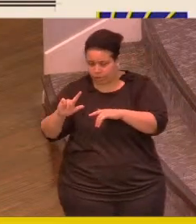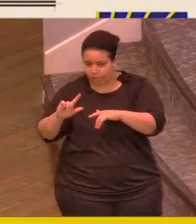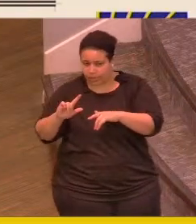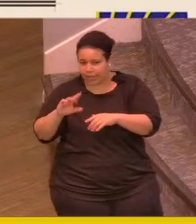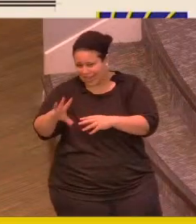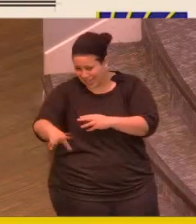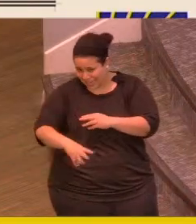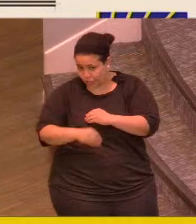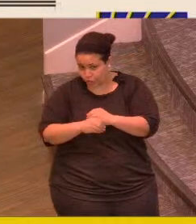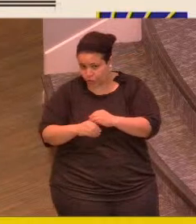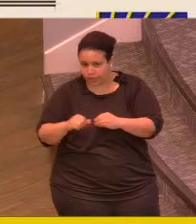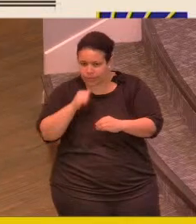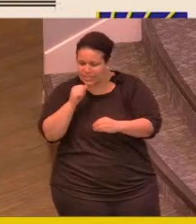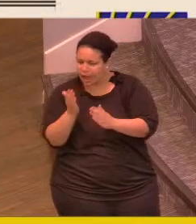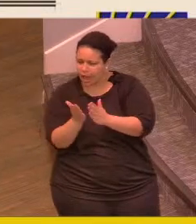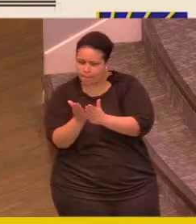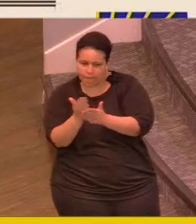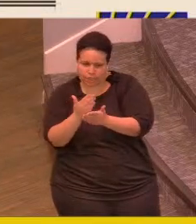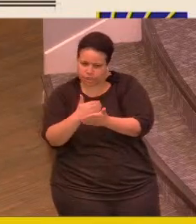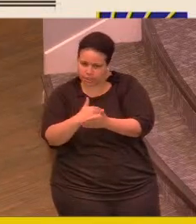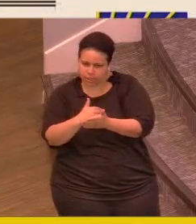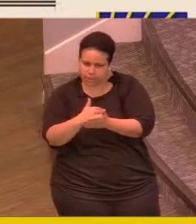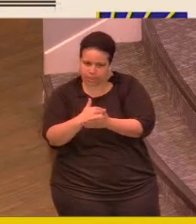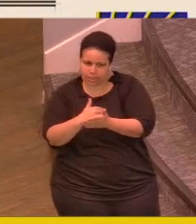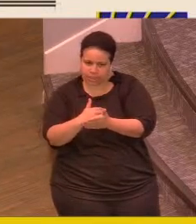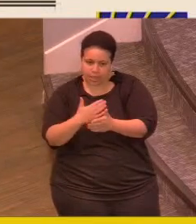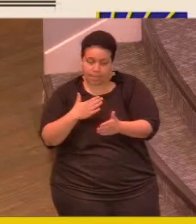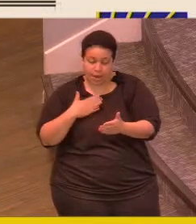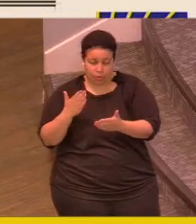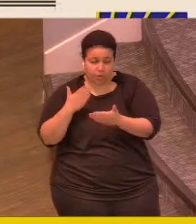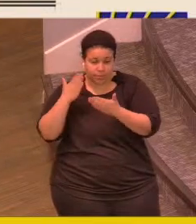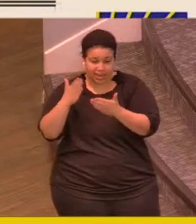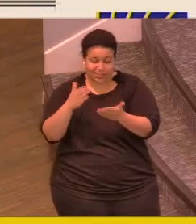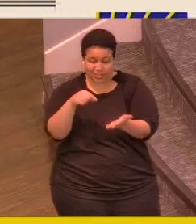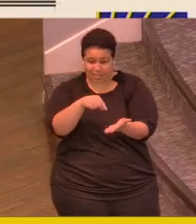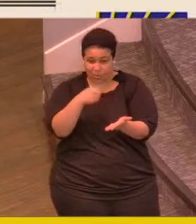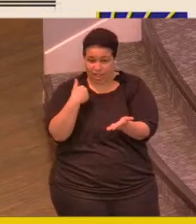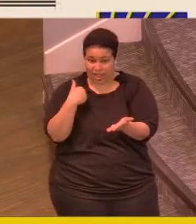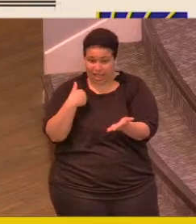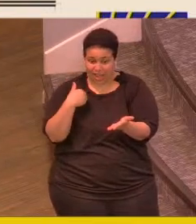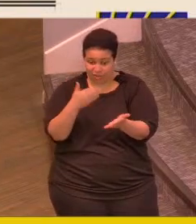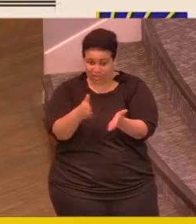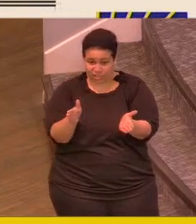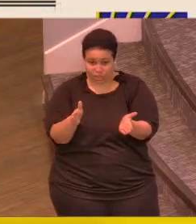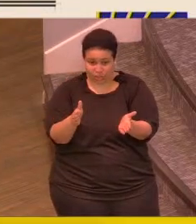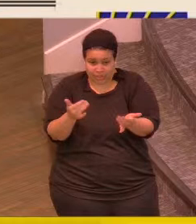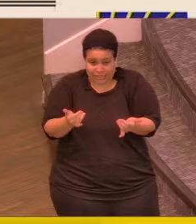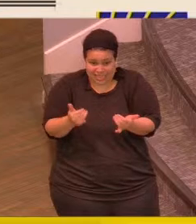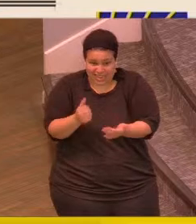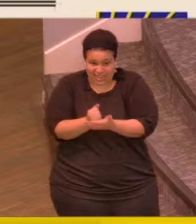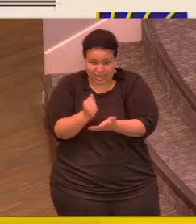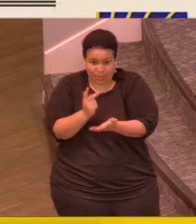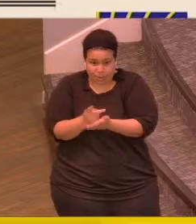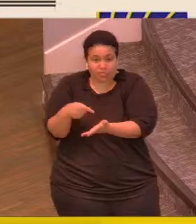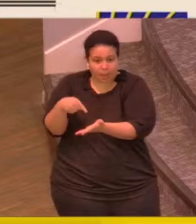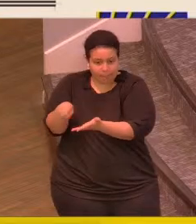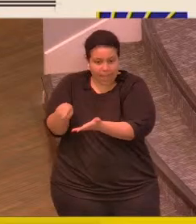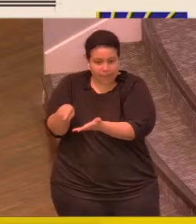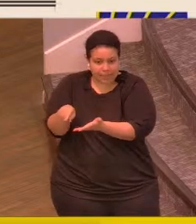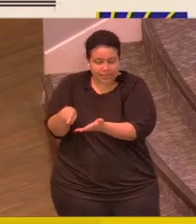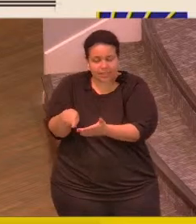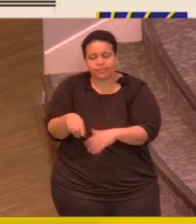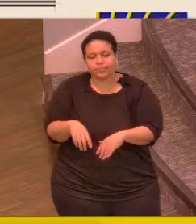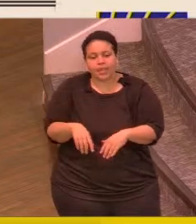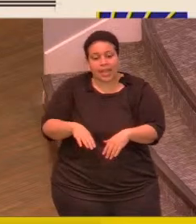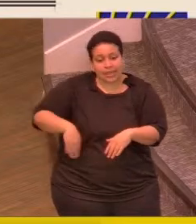receive that wasn't budgeted. So my recommendation was, hey, we've got these funds in the general fund. Let's go ahead and tonight and approve those payments. At a later date,